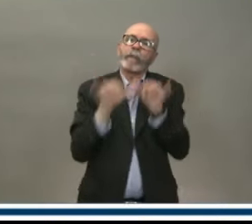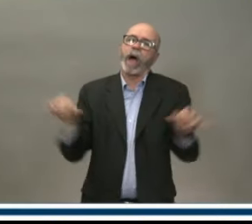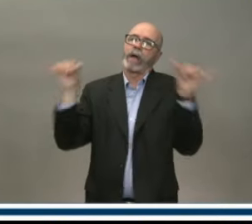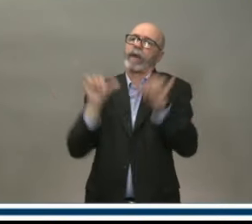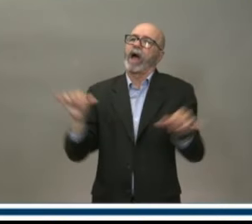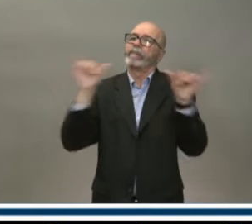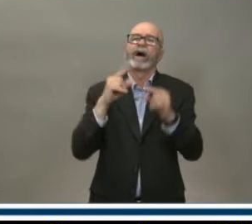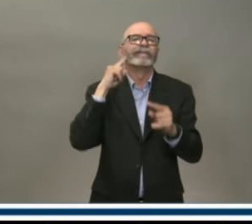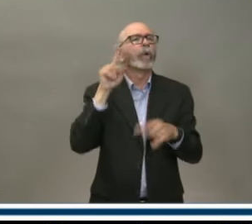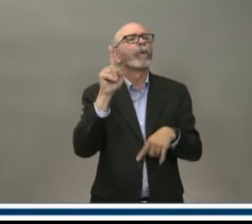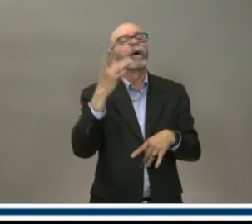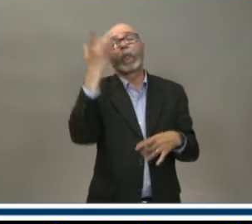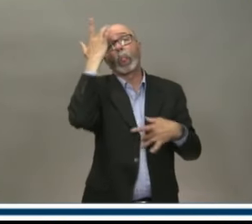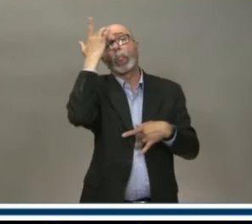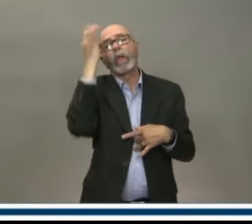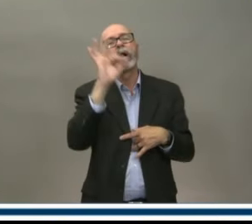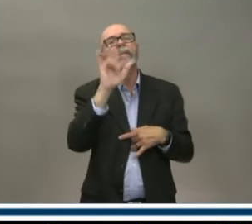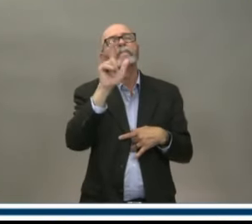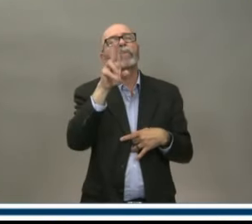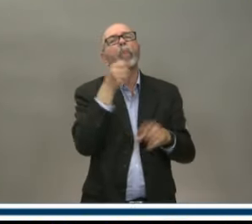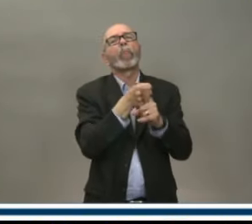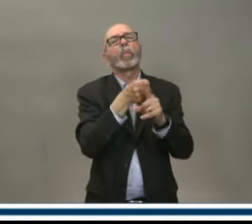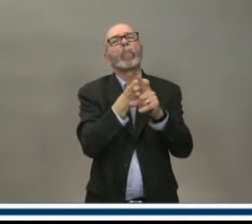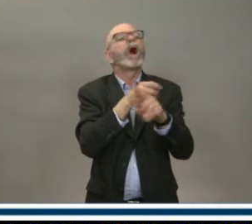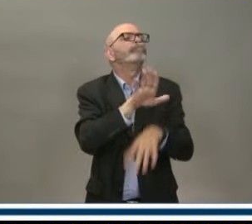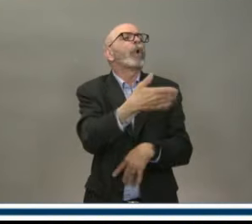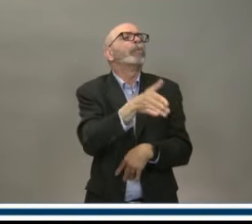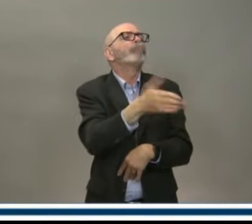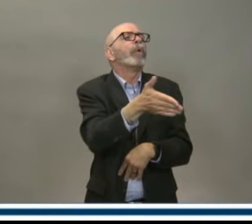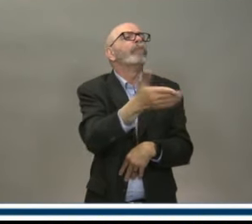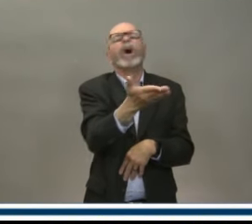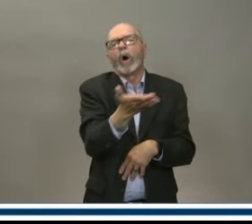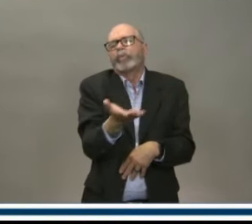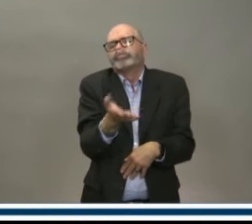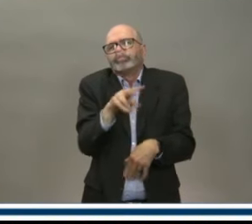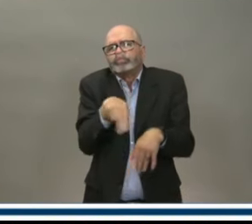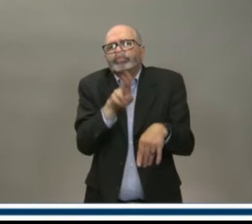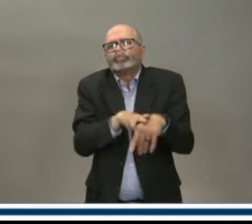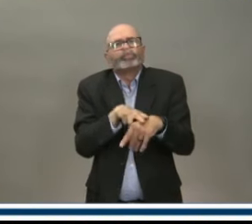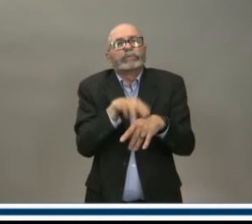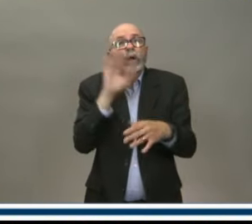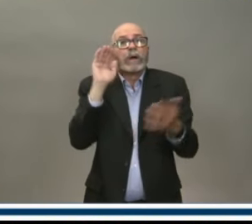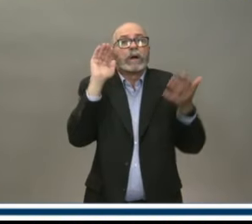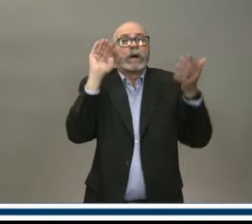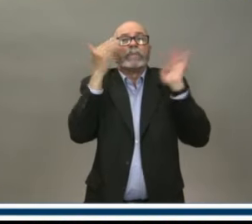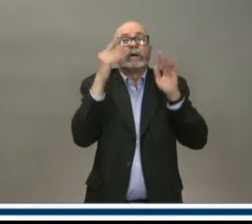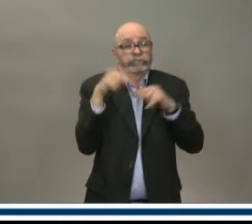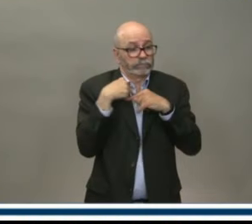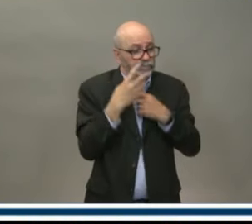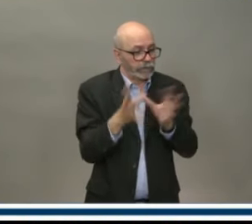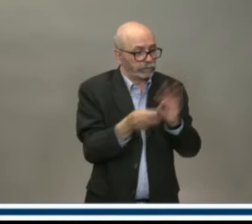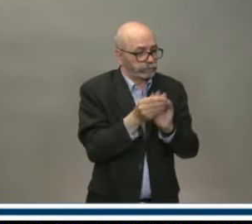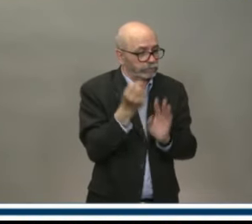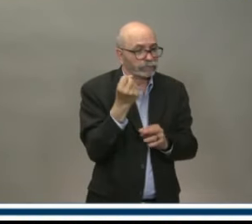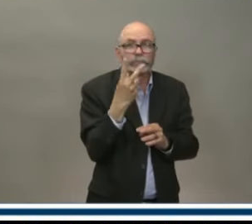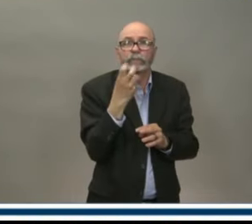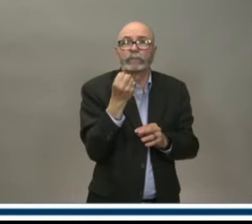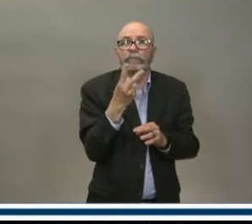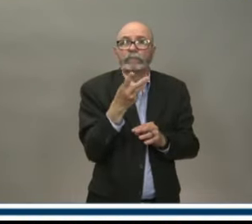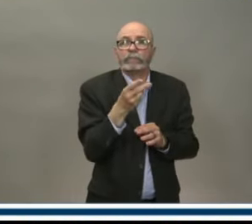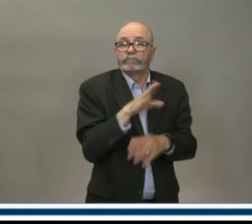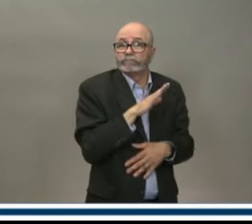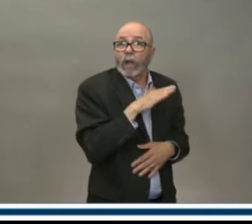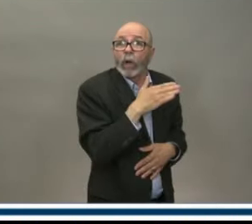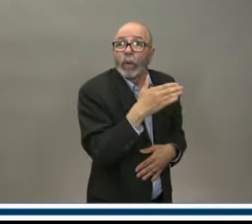in some years compared to the 12 deaths so far during COVID, would it be comparable to what we're seeing with COVID in terms